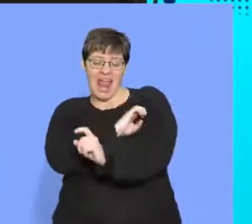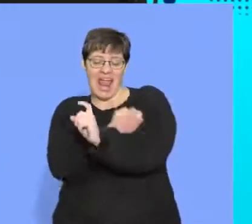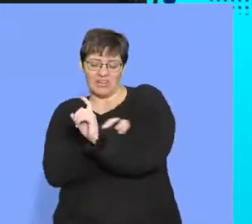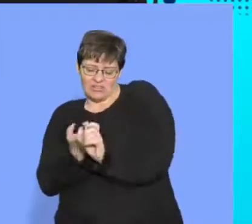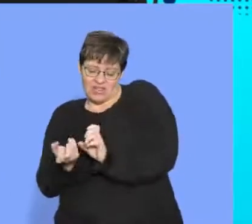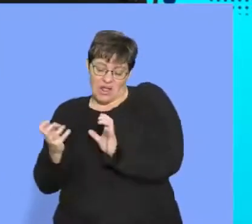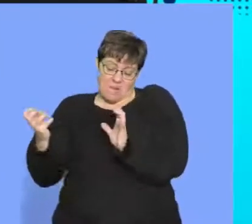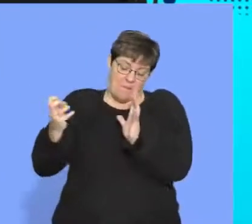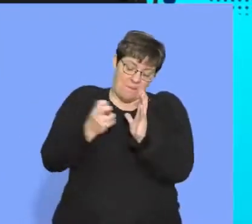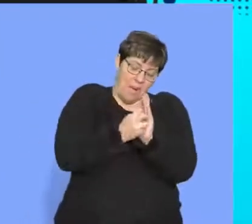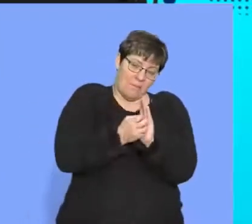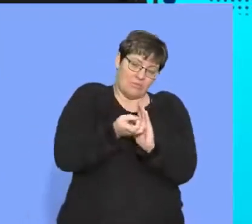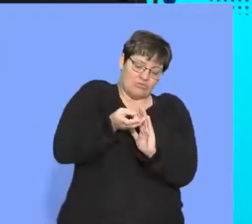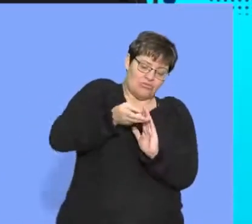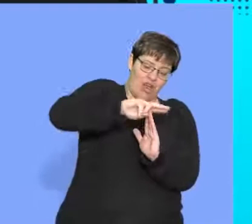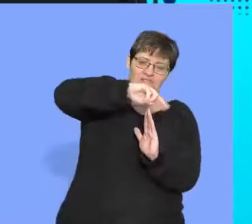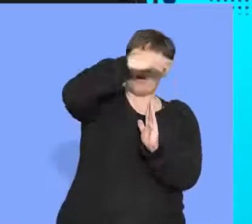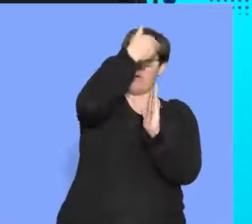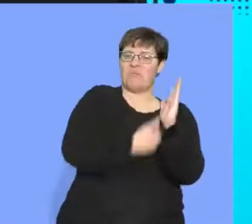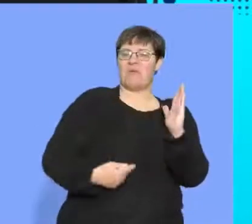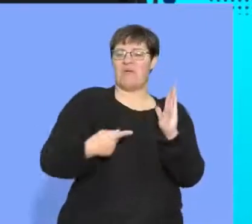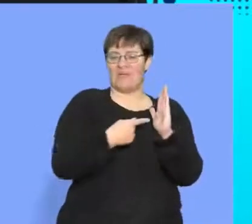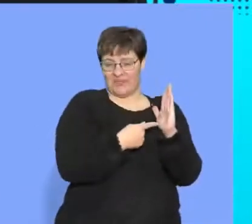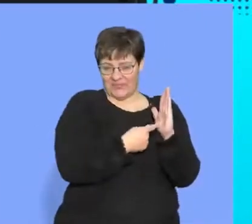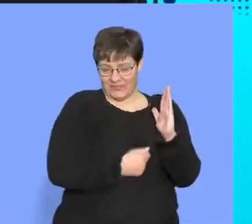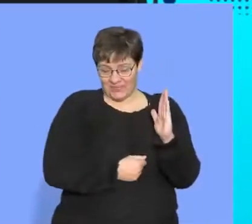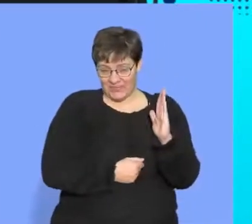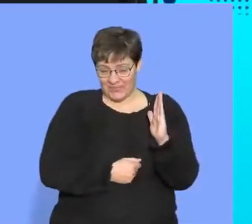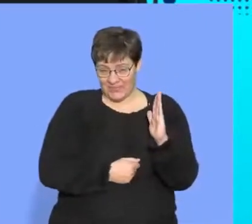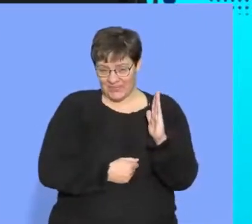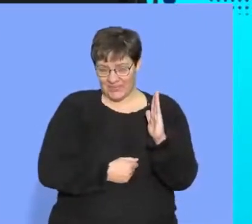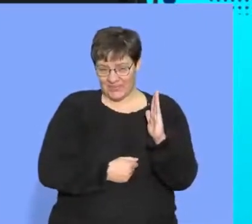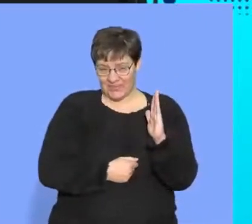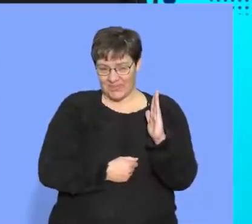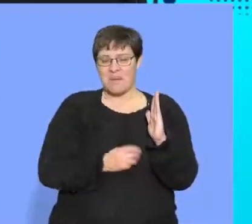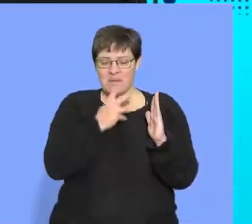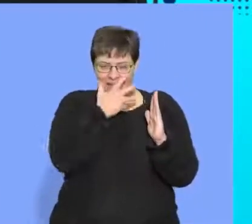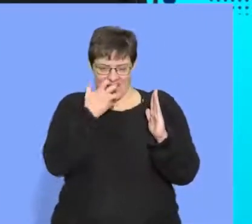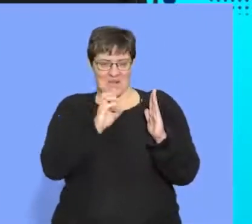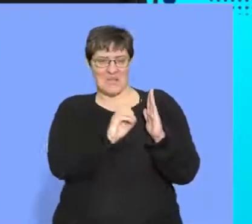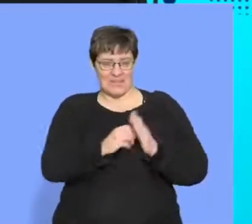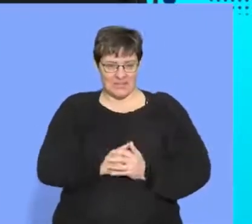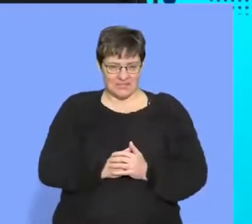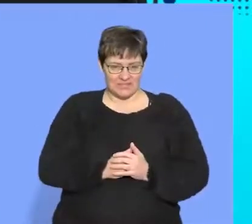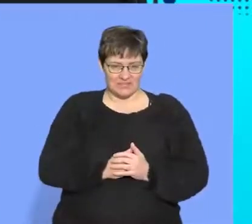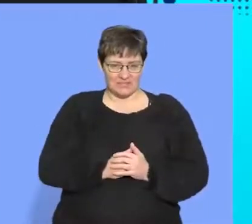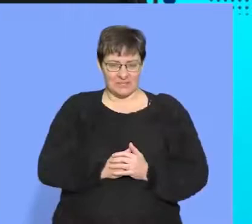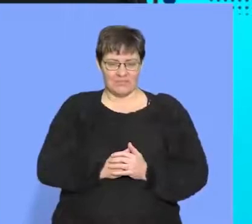from the tennis ball as a particle through the medium that it's traveling to the wall at the end of its